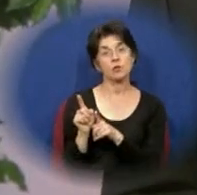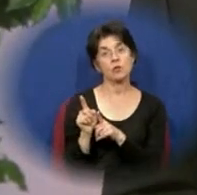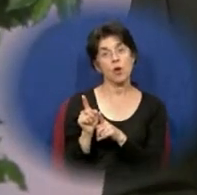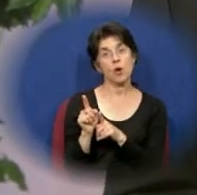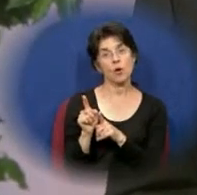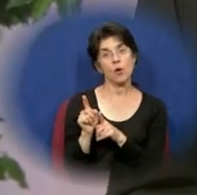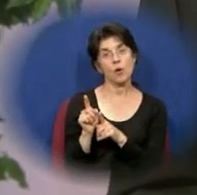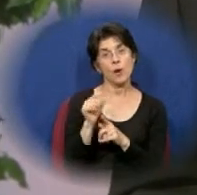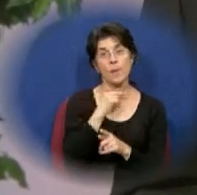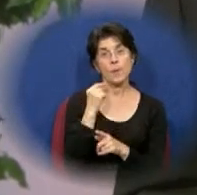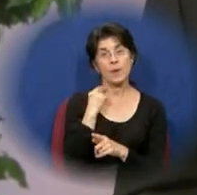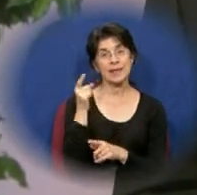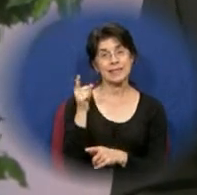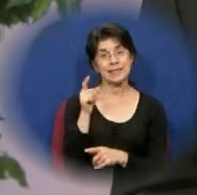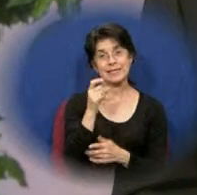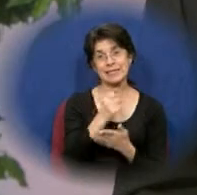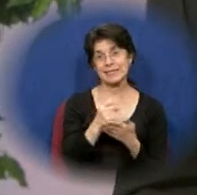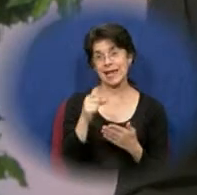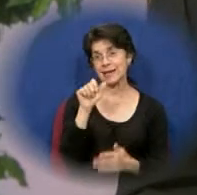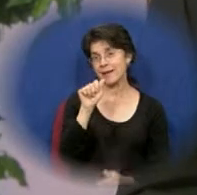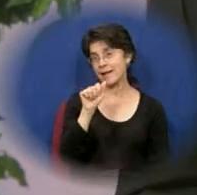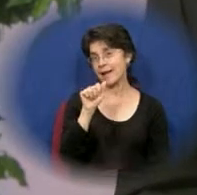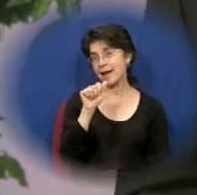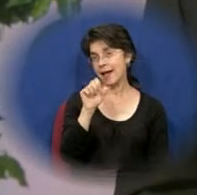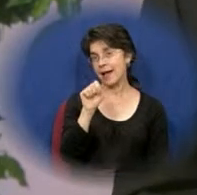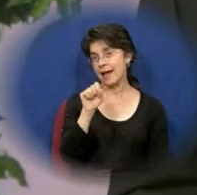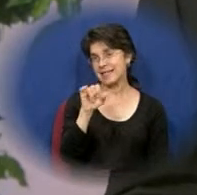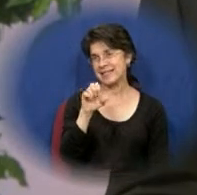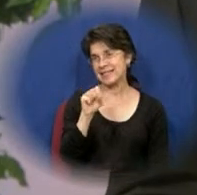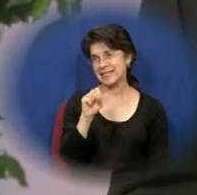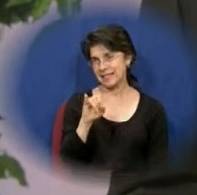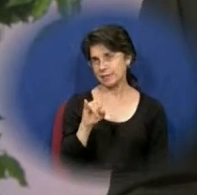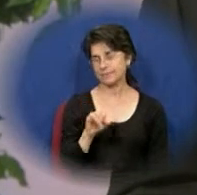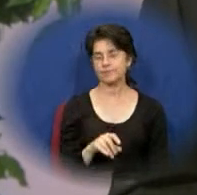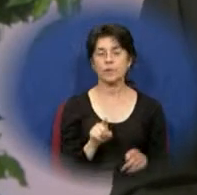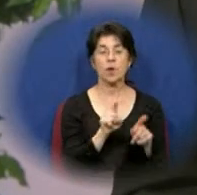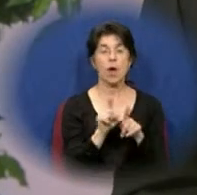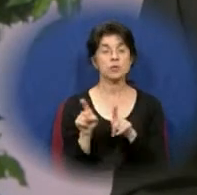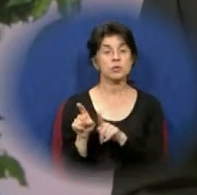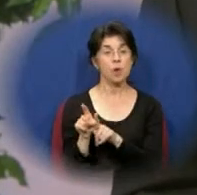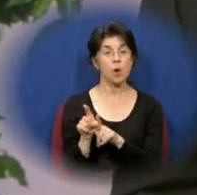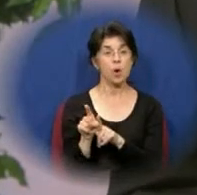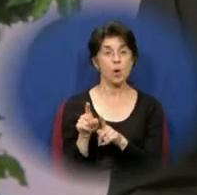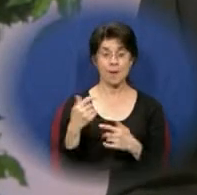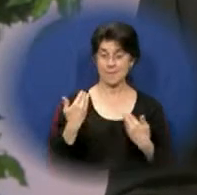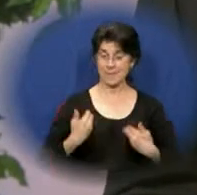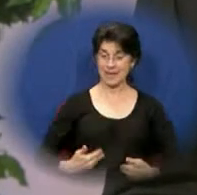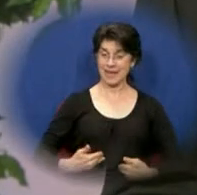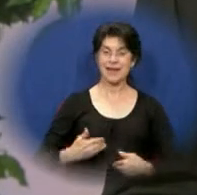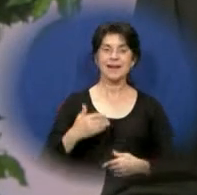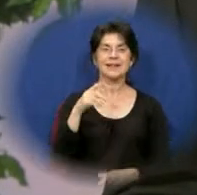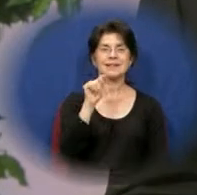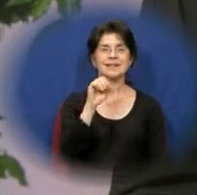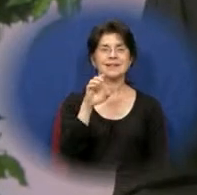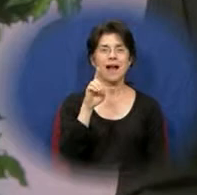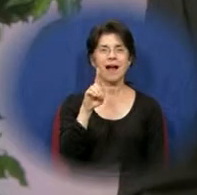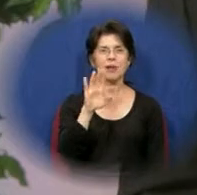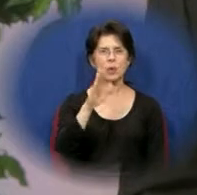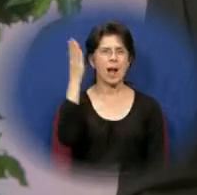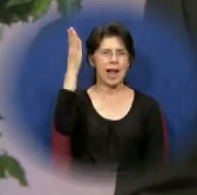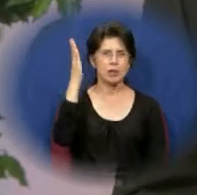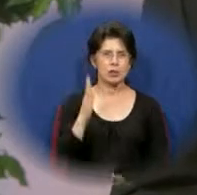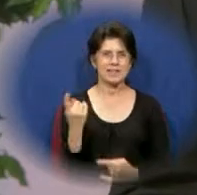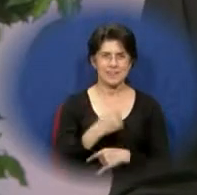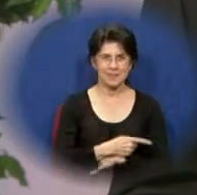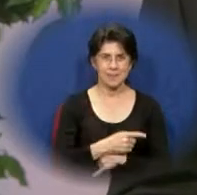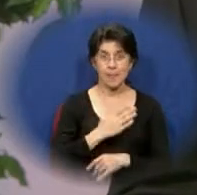presider of worship this morning. Also from St. Clair of Assisi Parish, I am Todd Slushy, your lector today. My